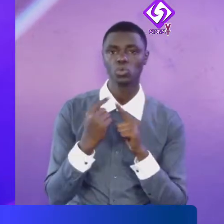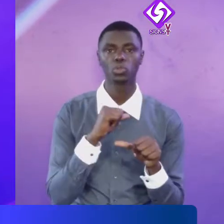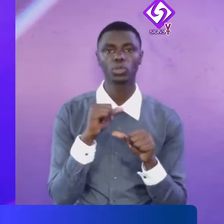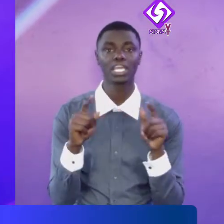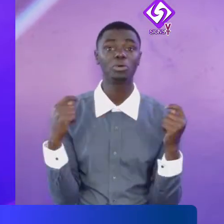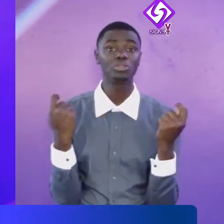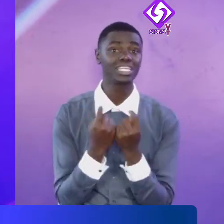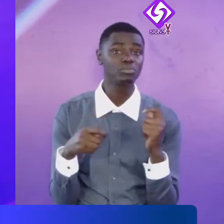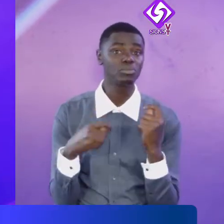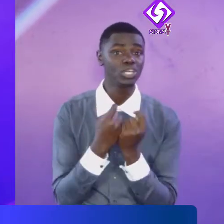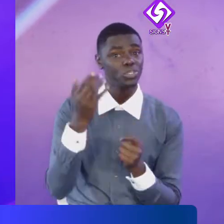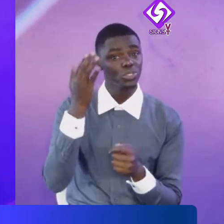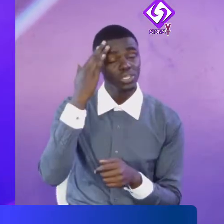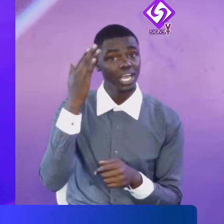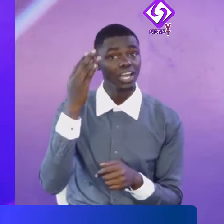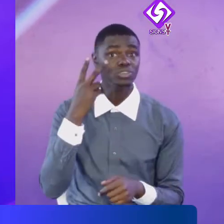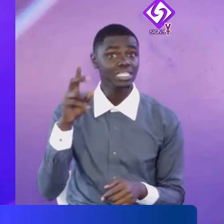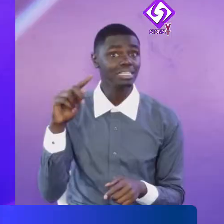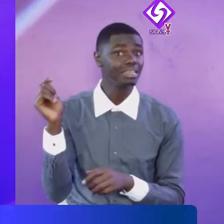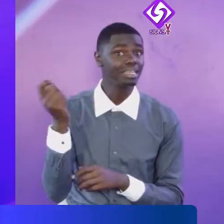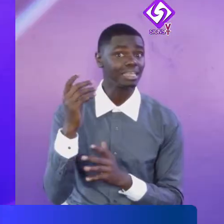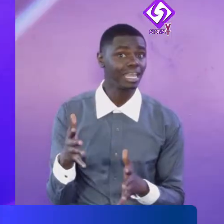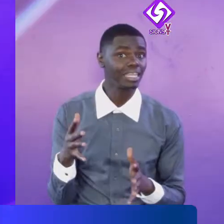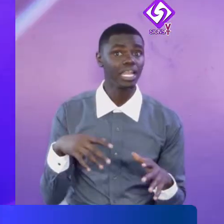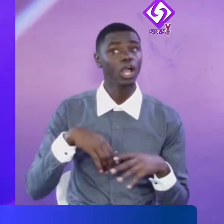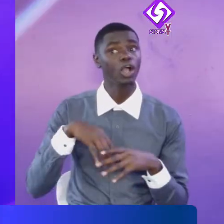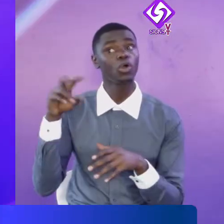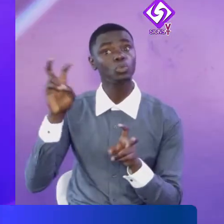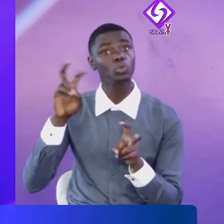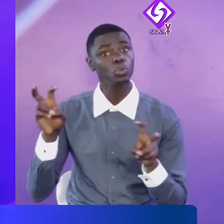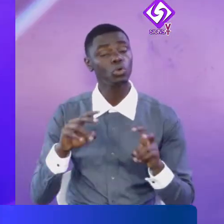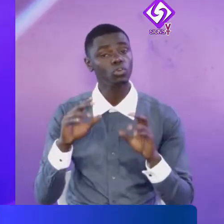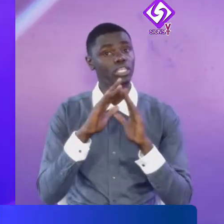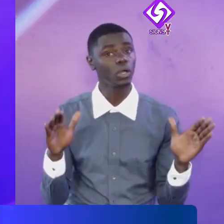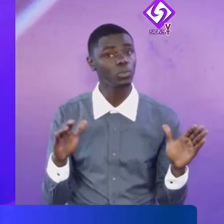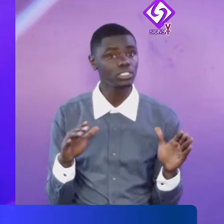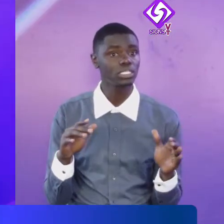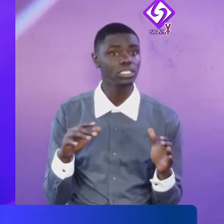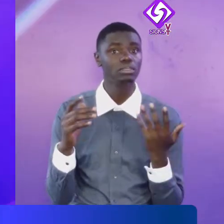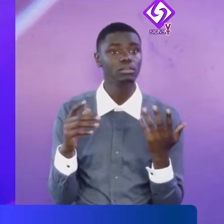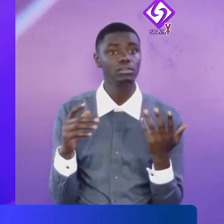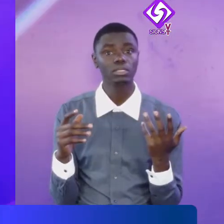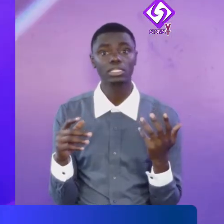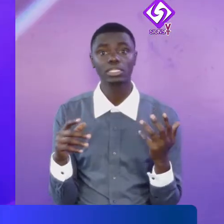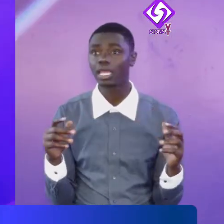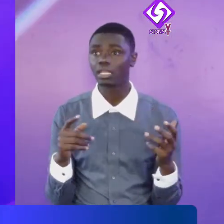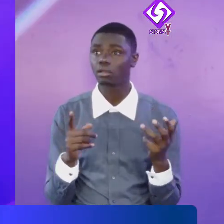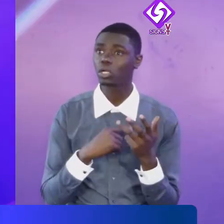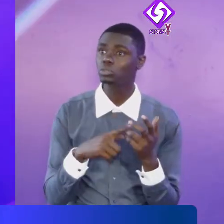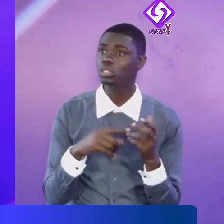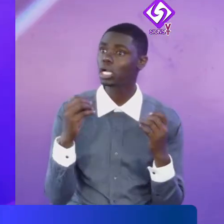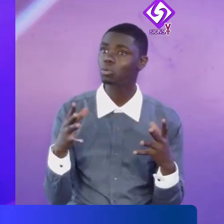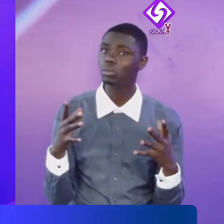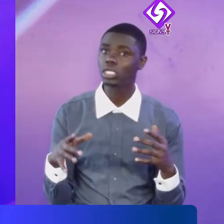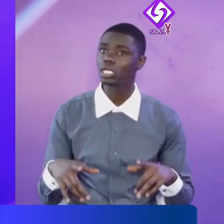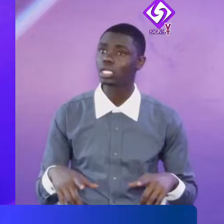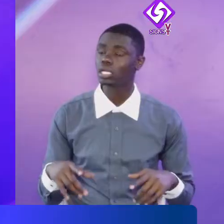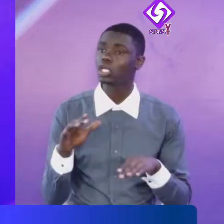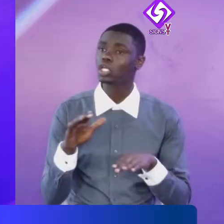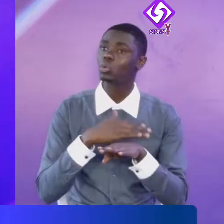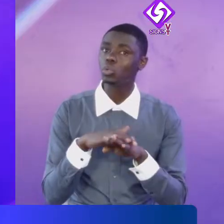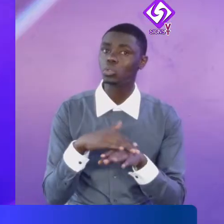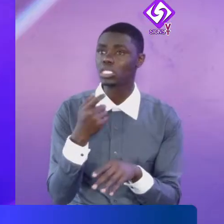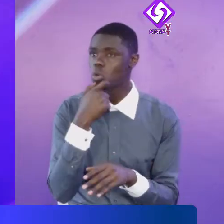tribalism. Have you ever seen any Kenyan going to look for a house, first of all counting how many Kikuyus all who live there before they apply?